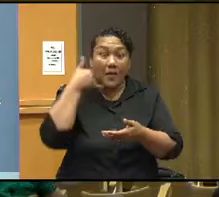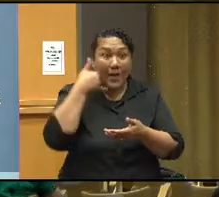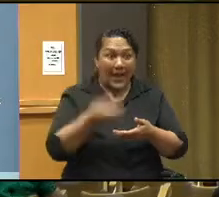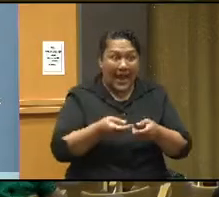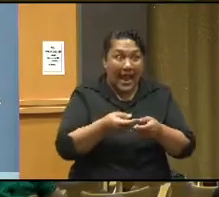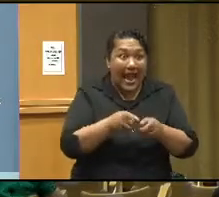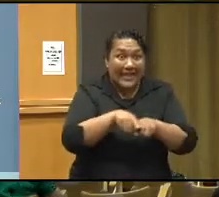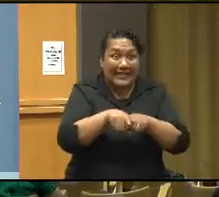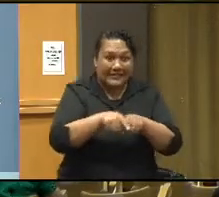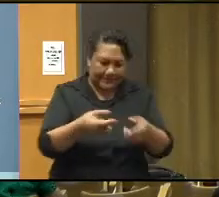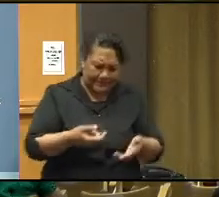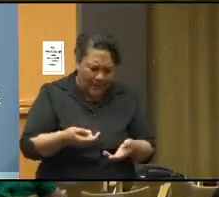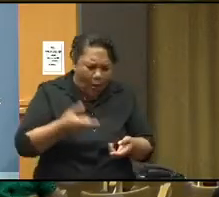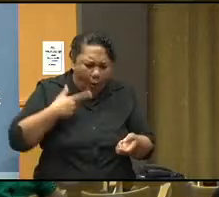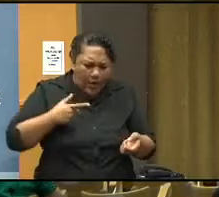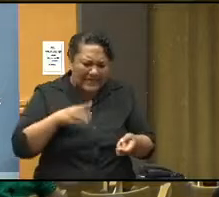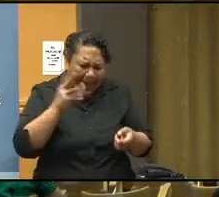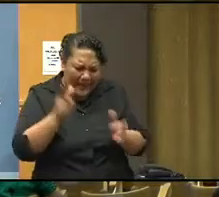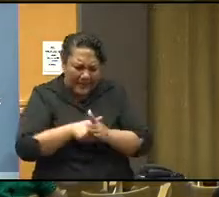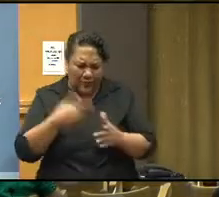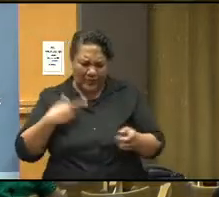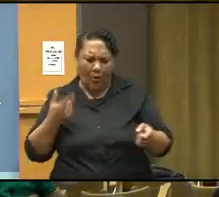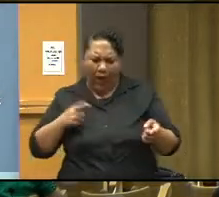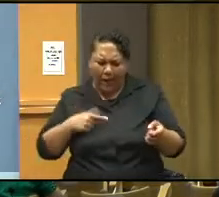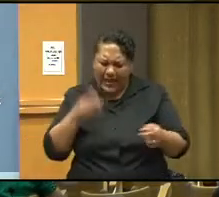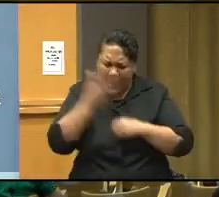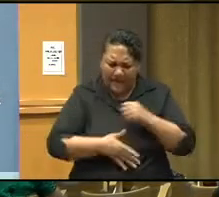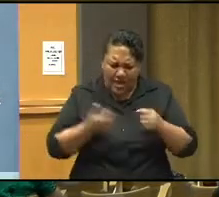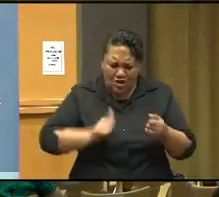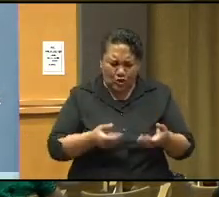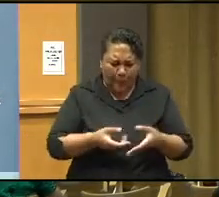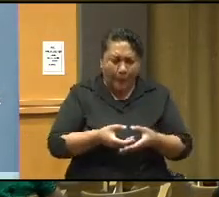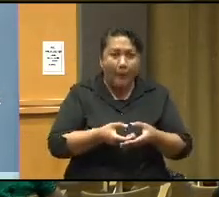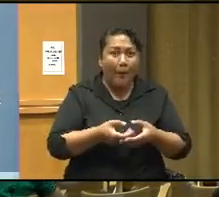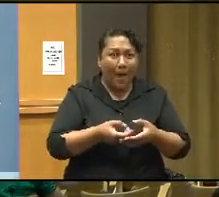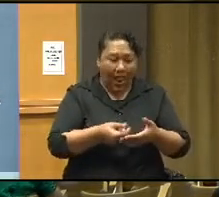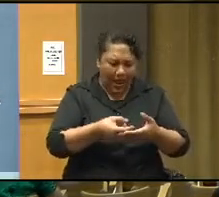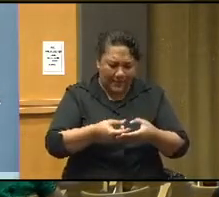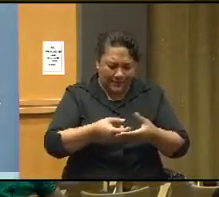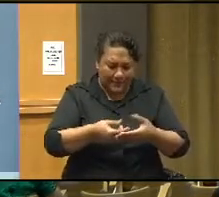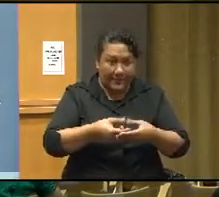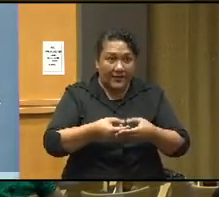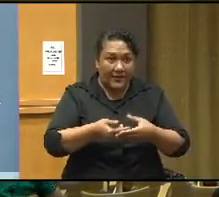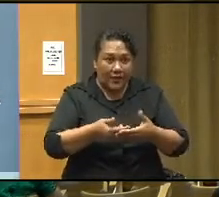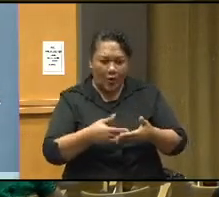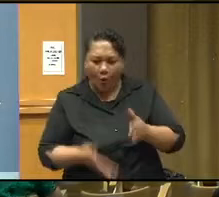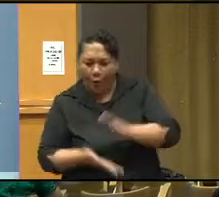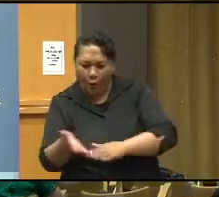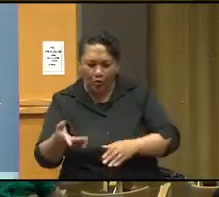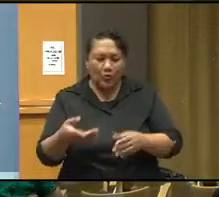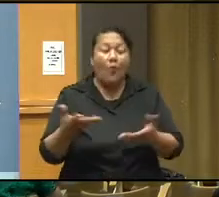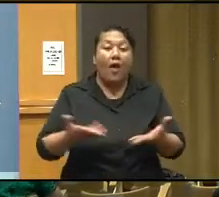okay, why don't I use a mobile in my classroom? For 5-10 minutes, I say, now go and type the Ministry of Labor website, get a